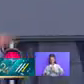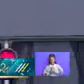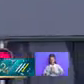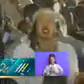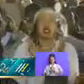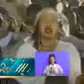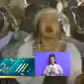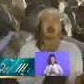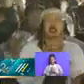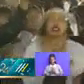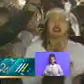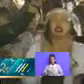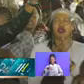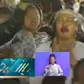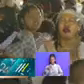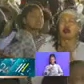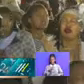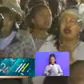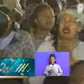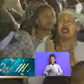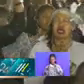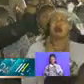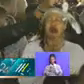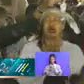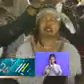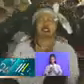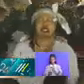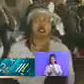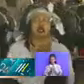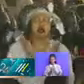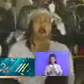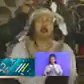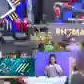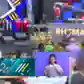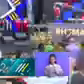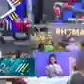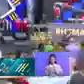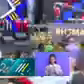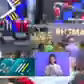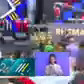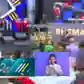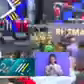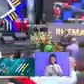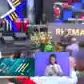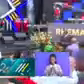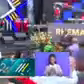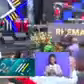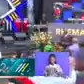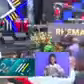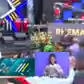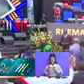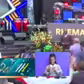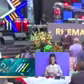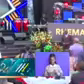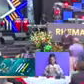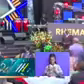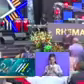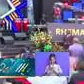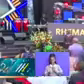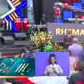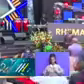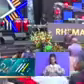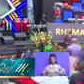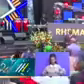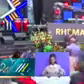voice you will take a new territory you will take a new territory you will take a new territory